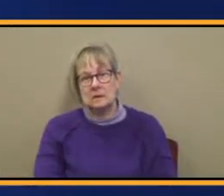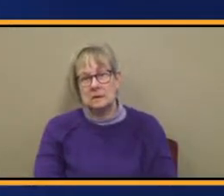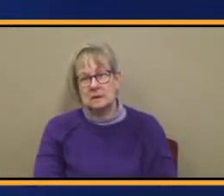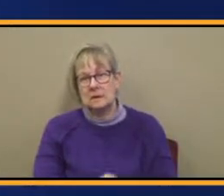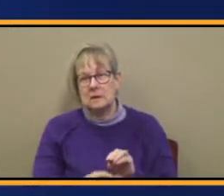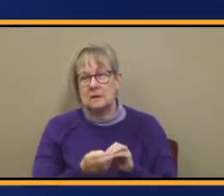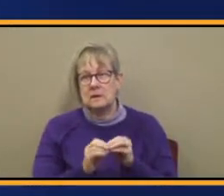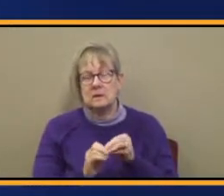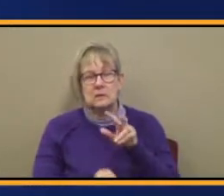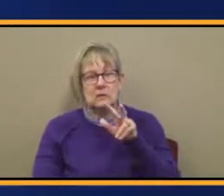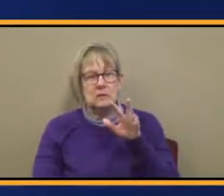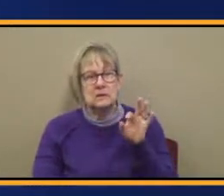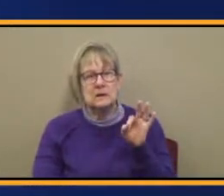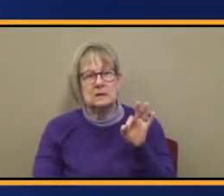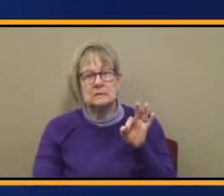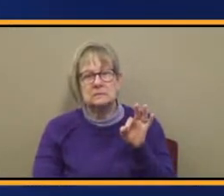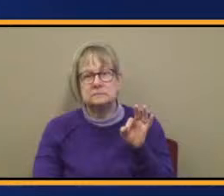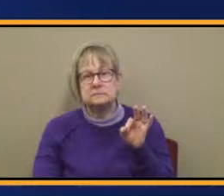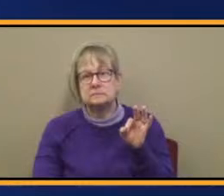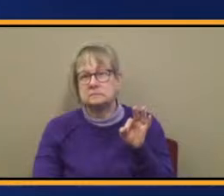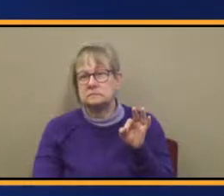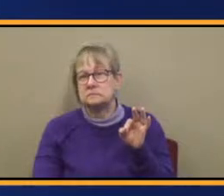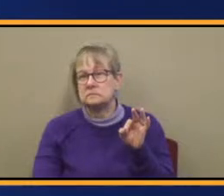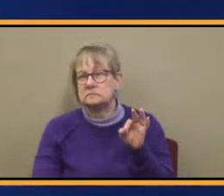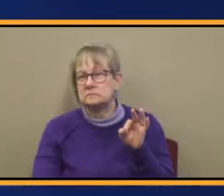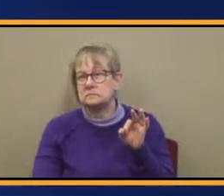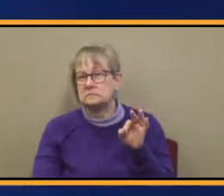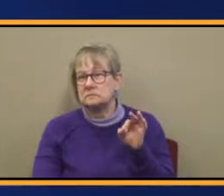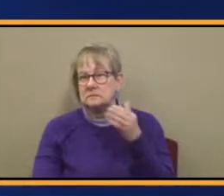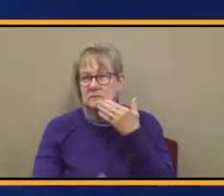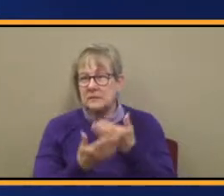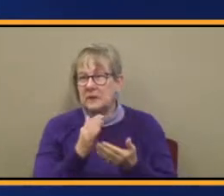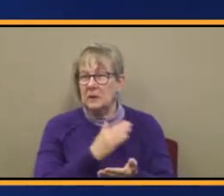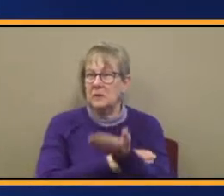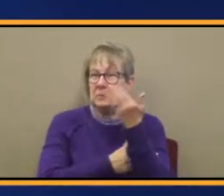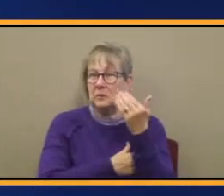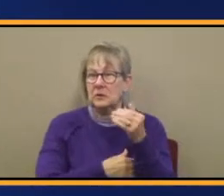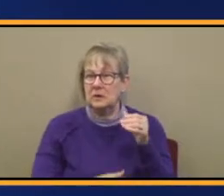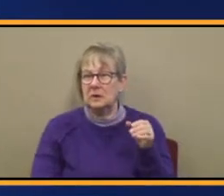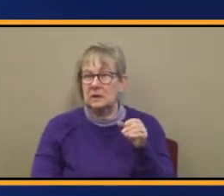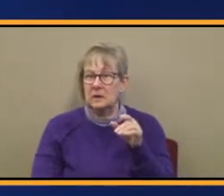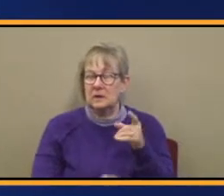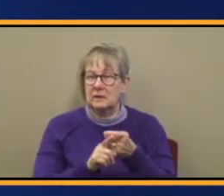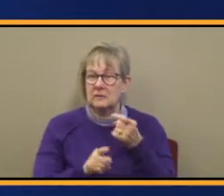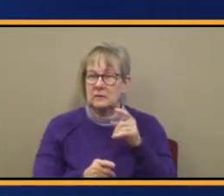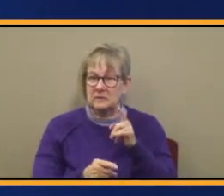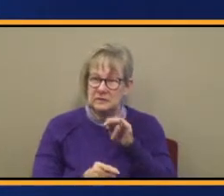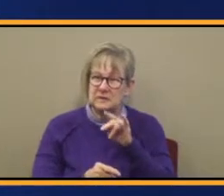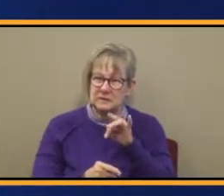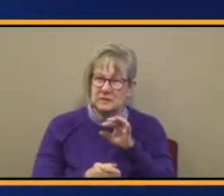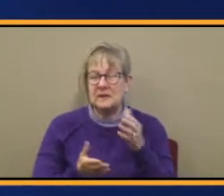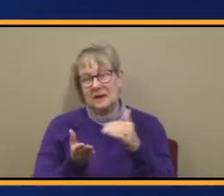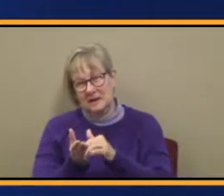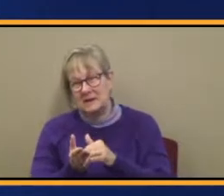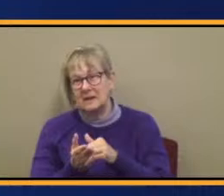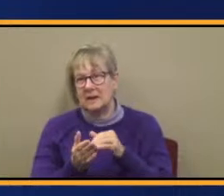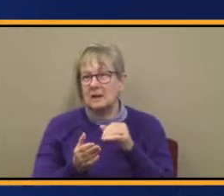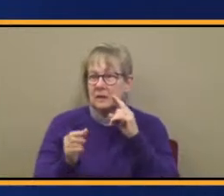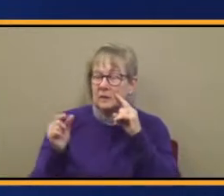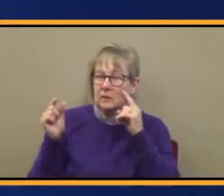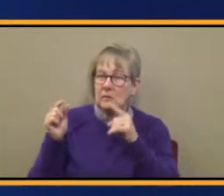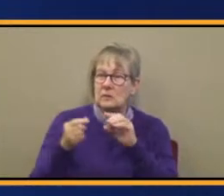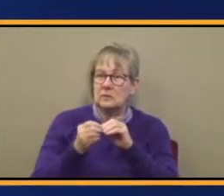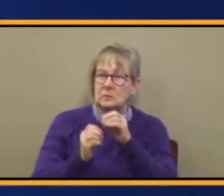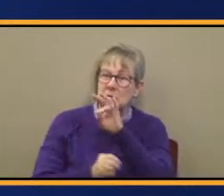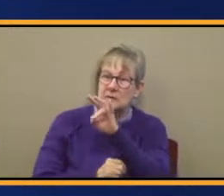Item 39, please. Good morning, Derek again. Russell with Purchasing and Strategic Sourcing again. Just goal for this item is goal